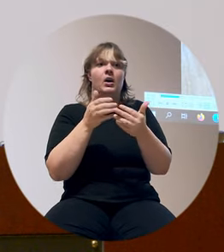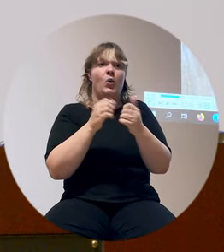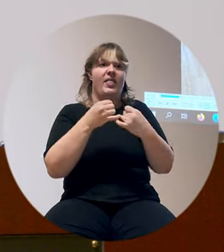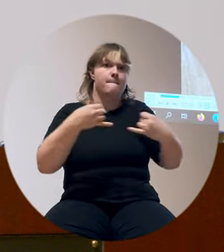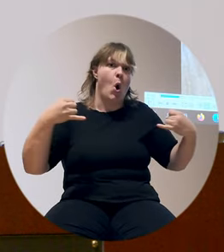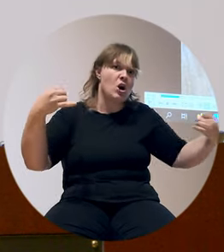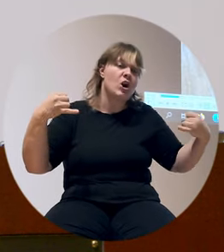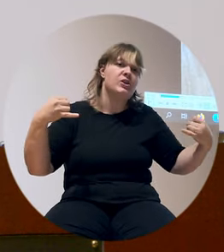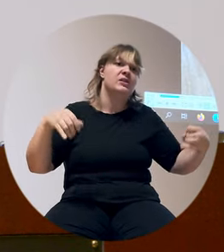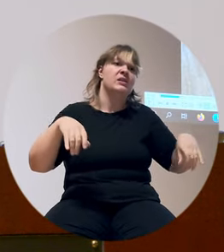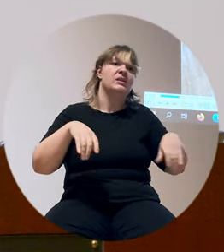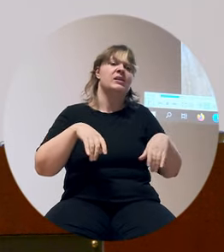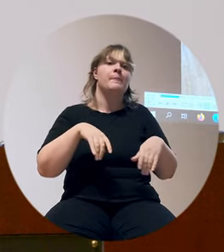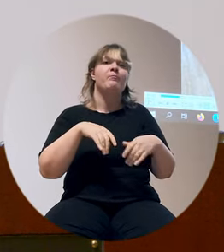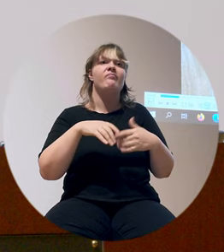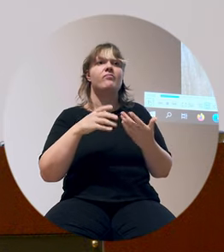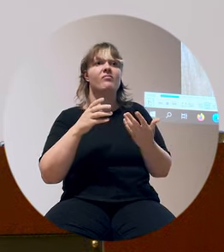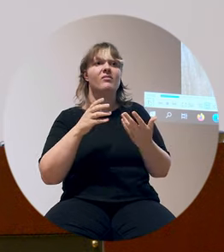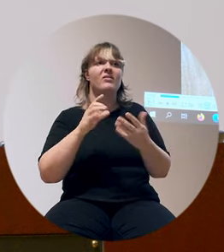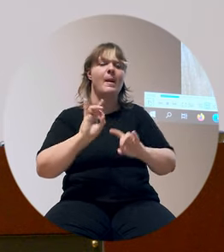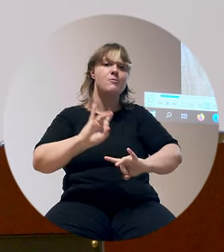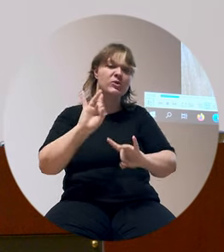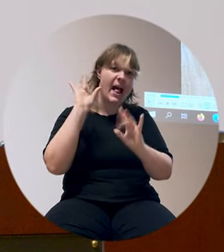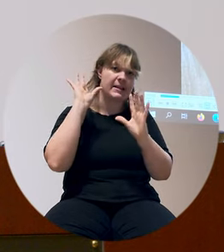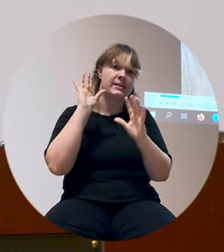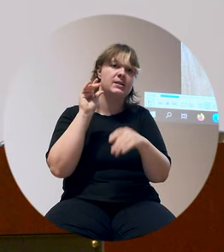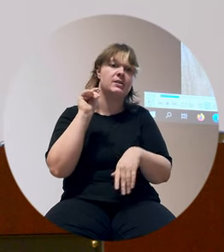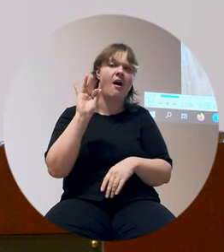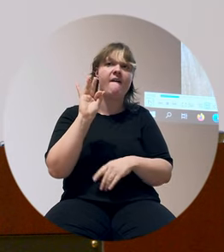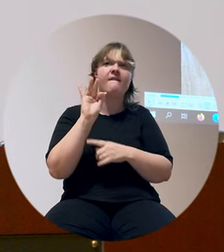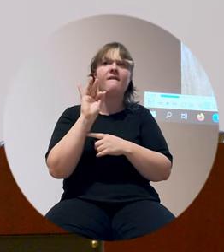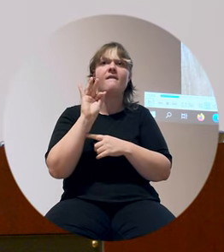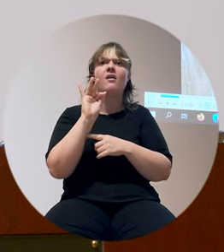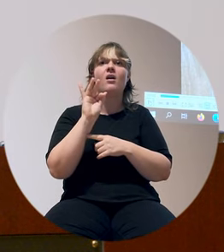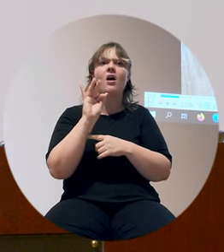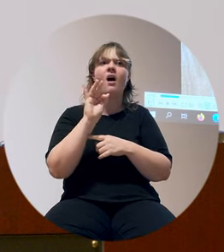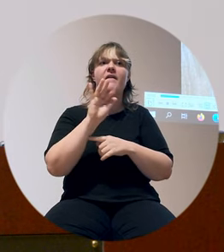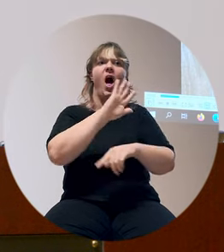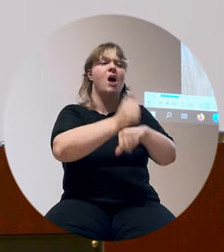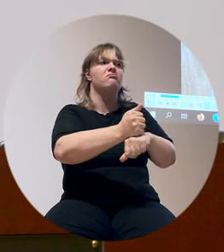borders, with the brutality of throwing a wall